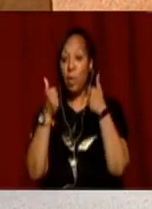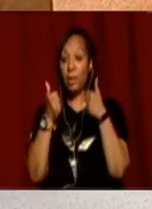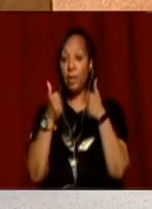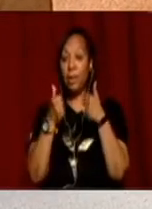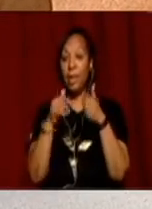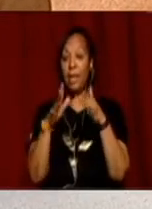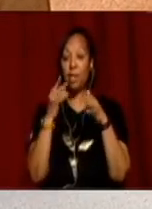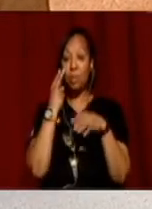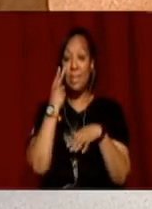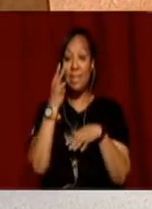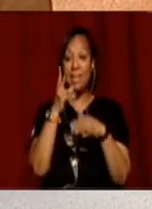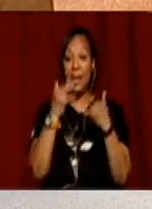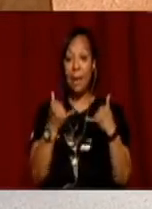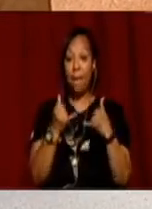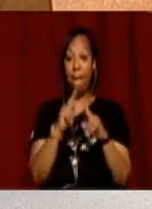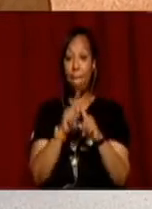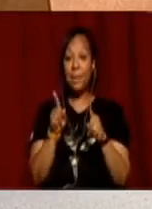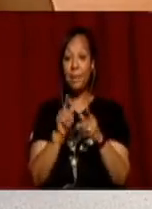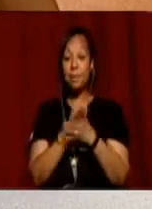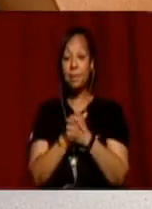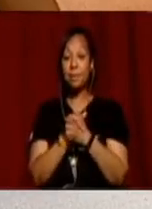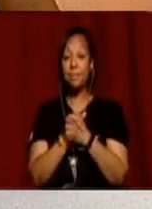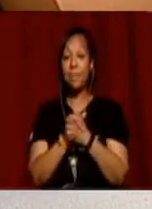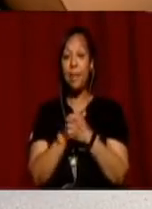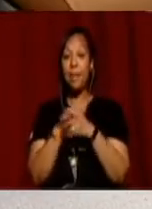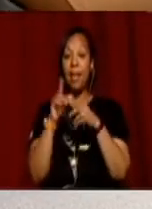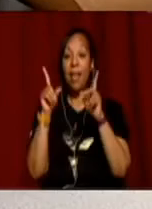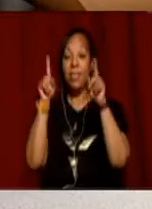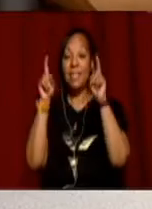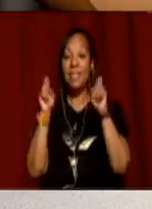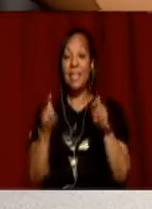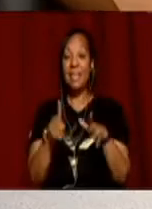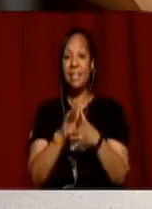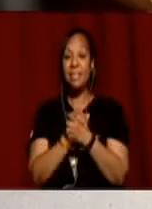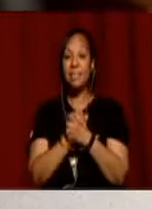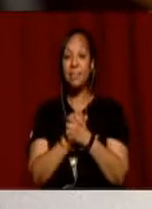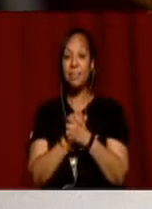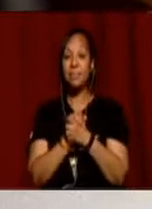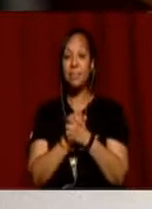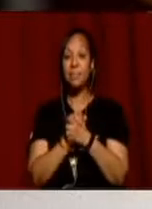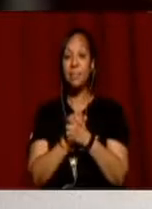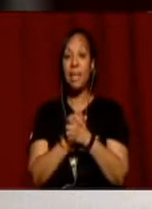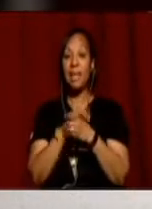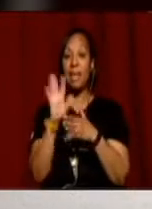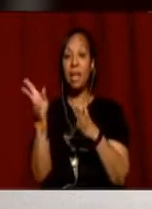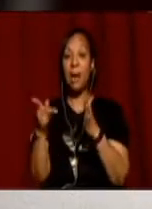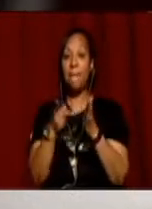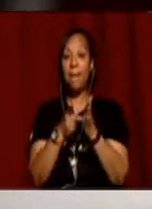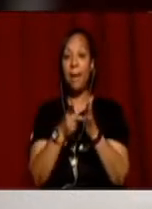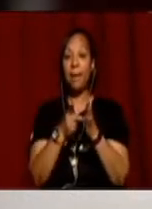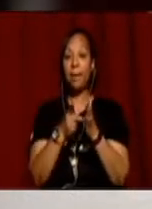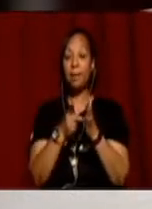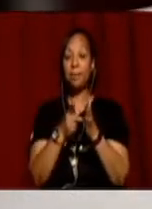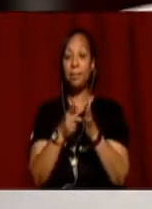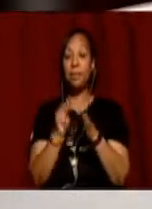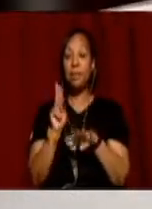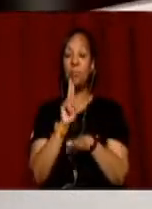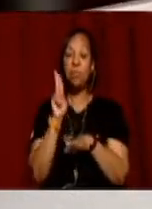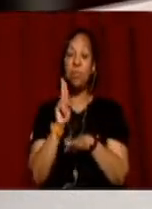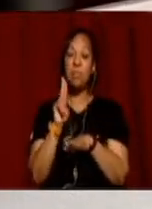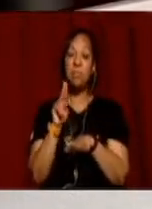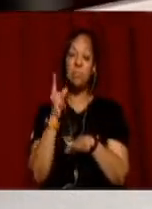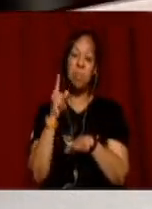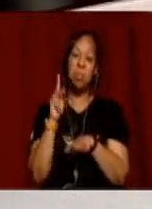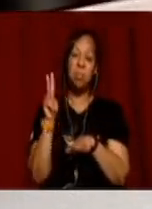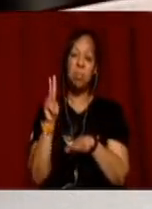being administered right now. But the tests can come back usually within a day or